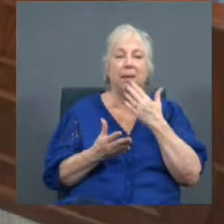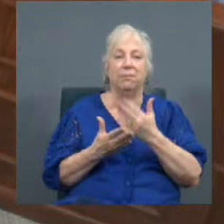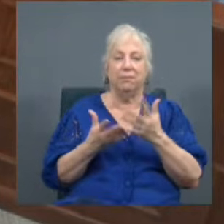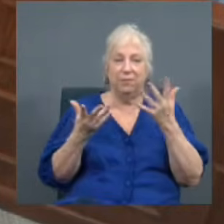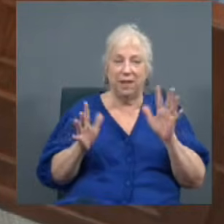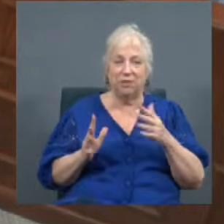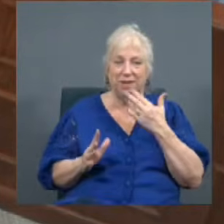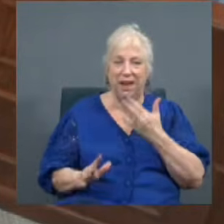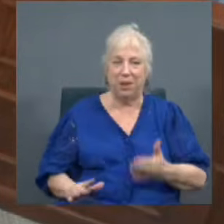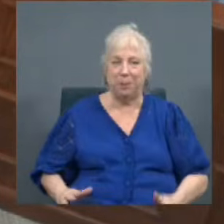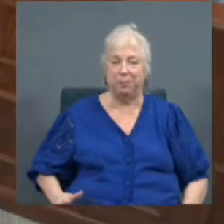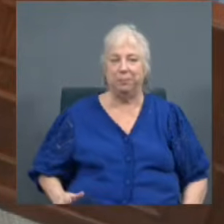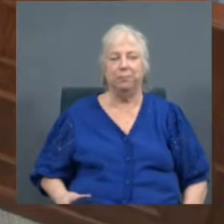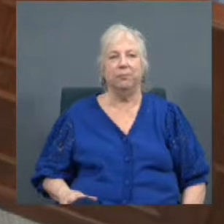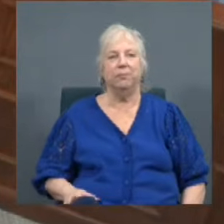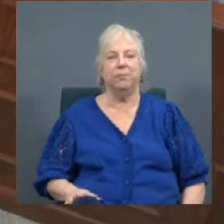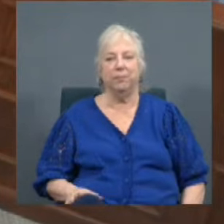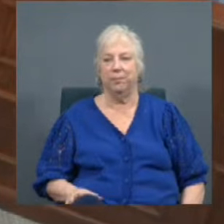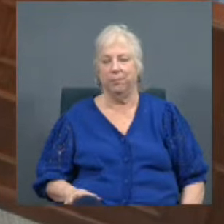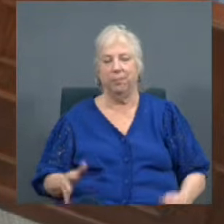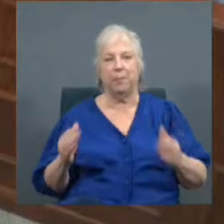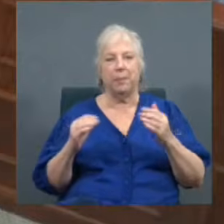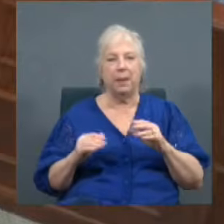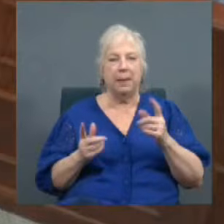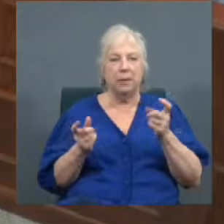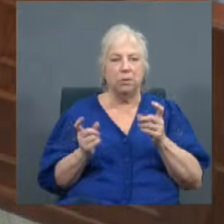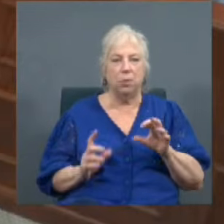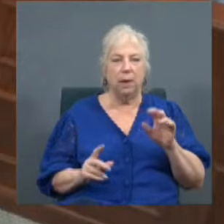you. Director Phillips?